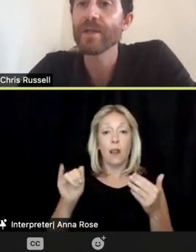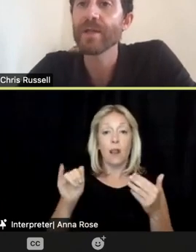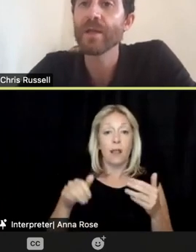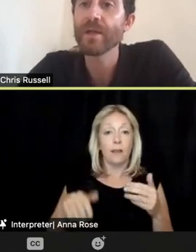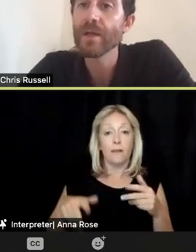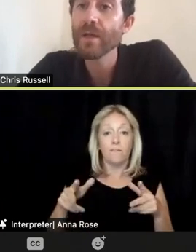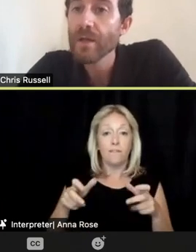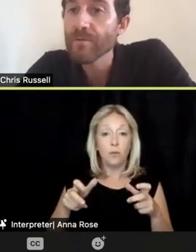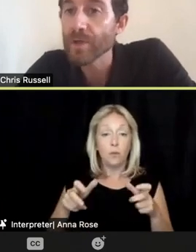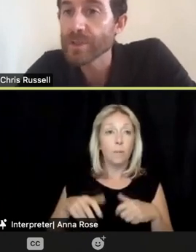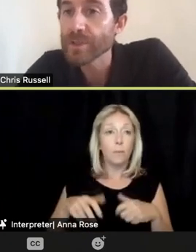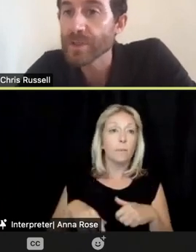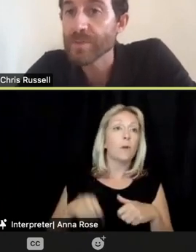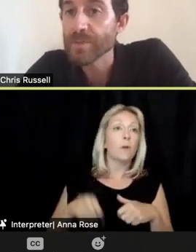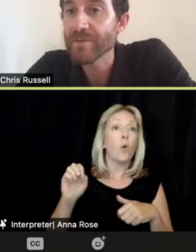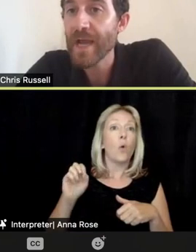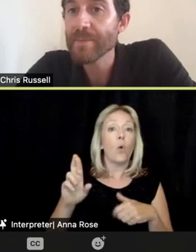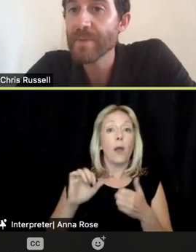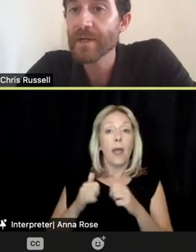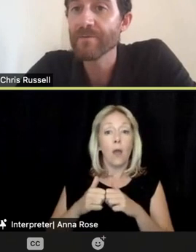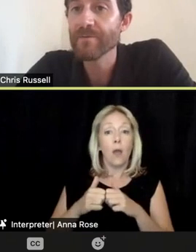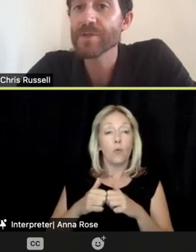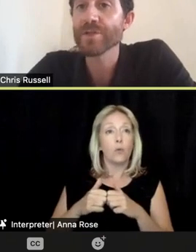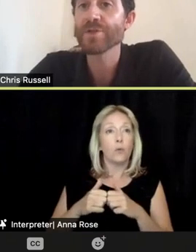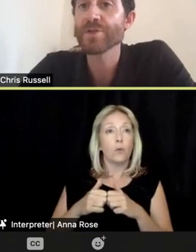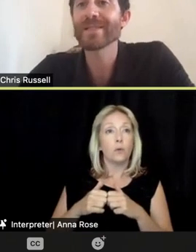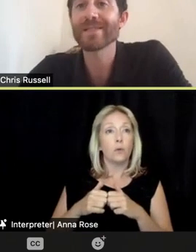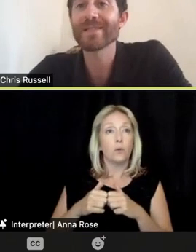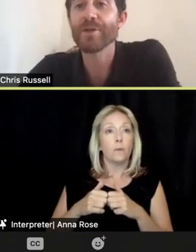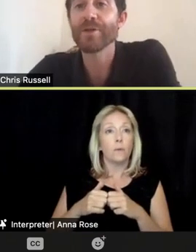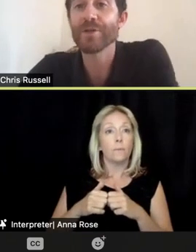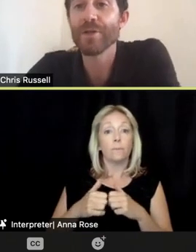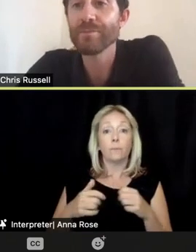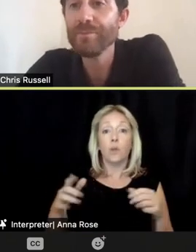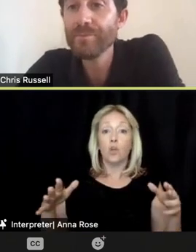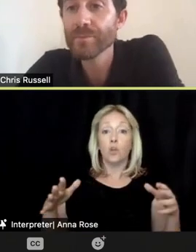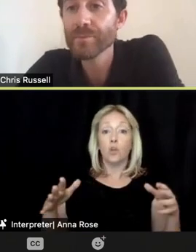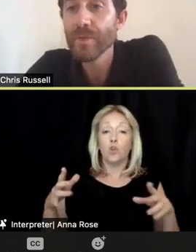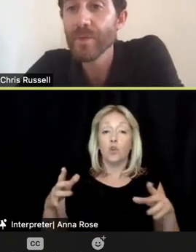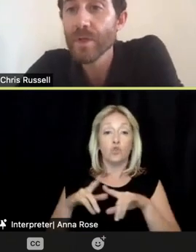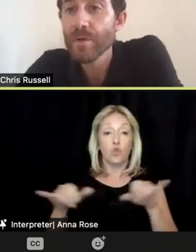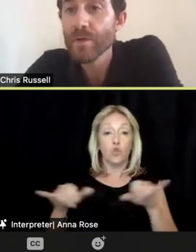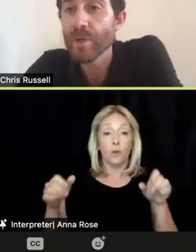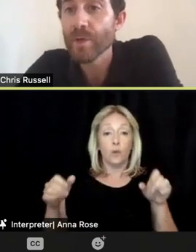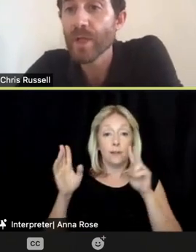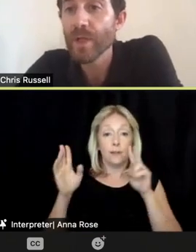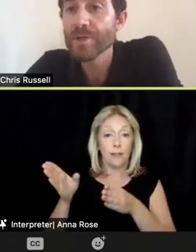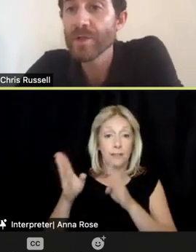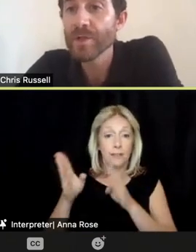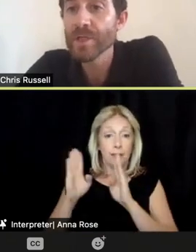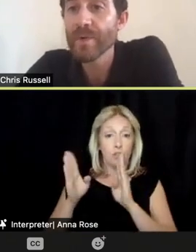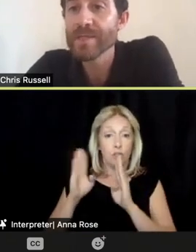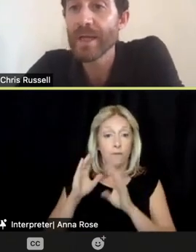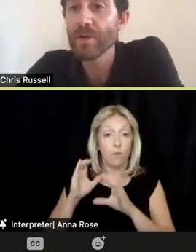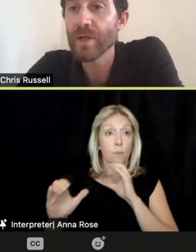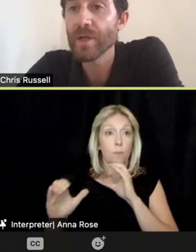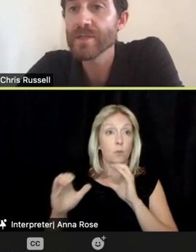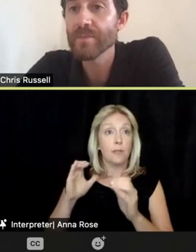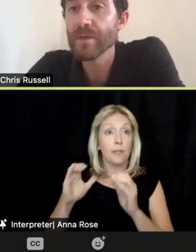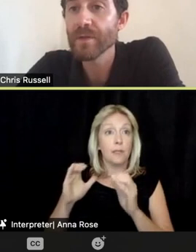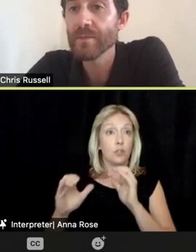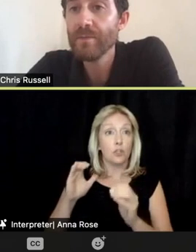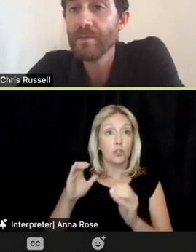visually attending versus from a CVI perspective versus joint attention for communication expressed